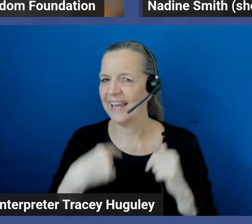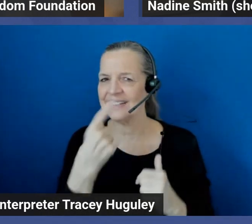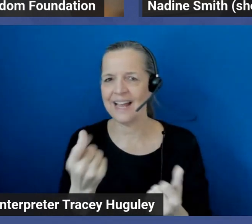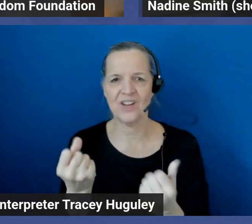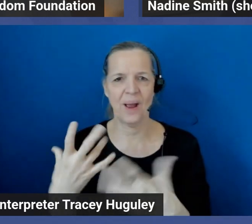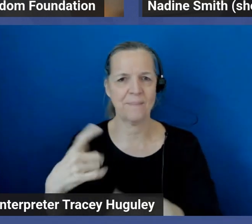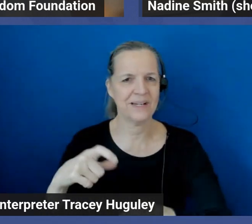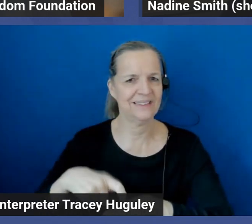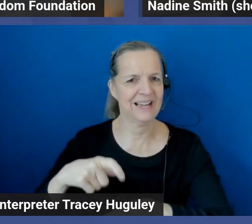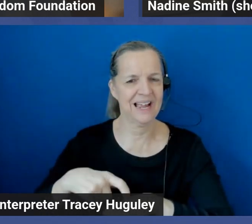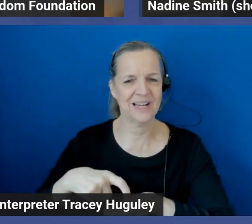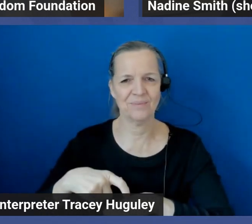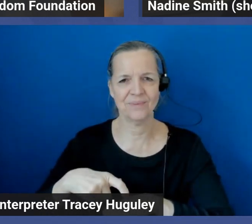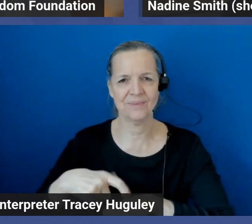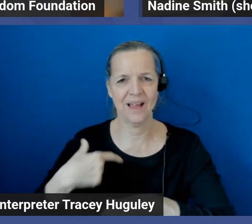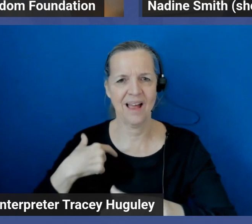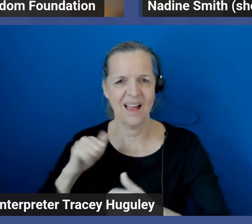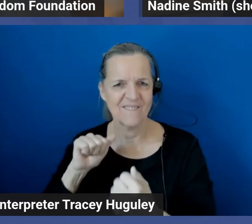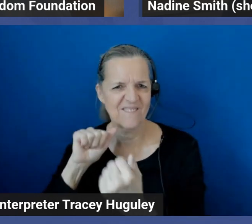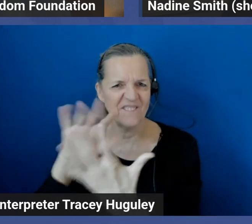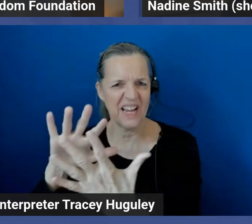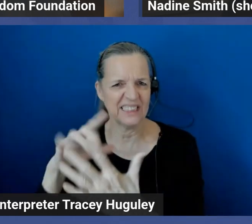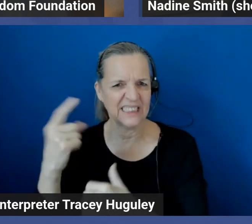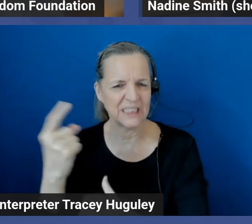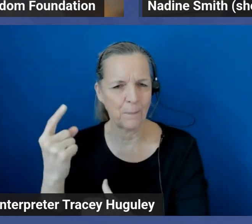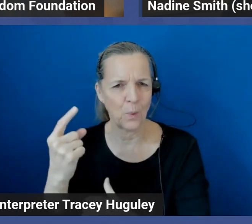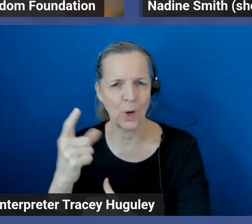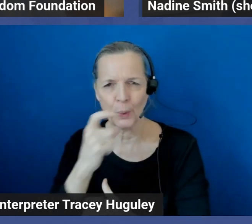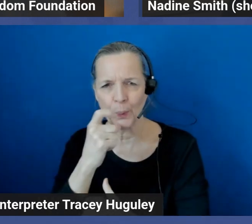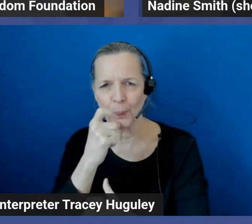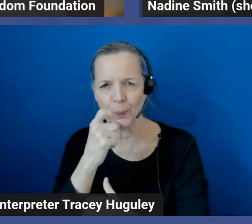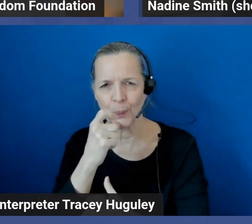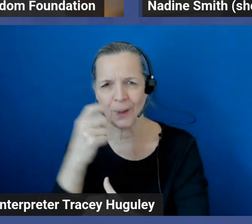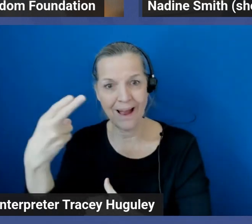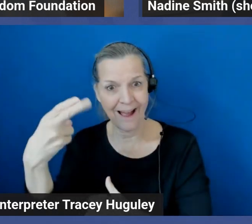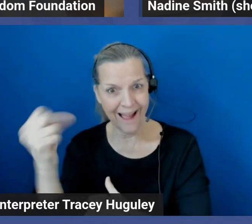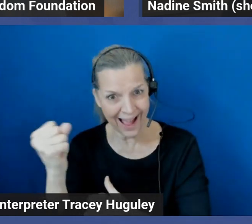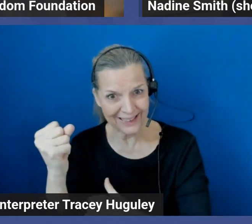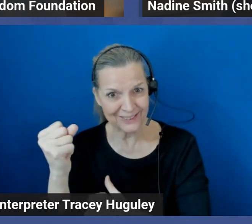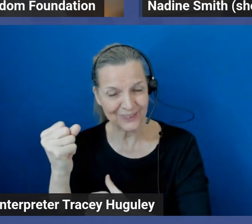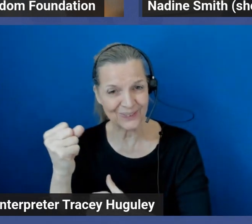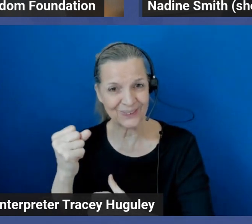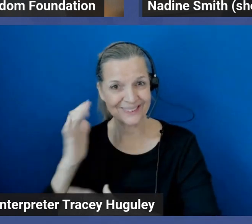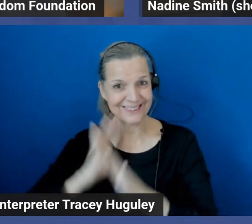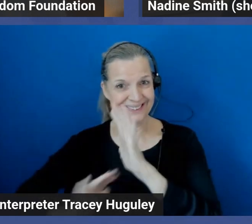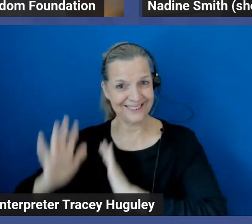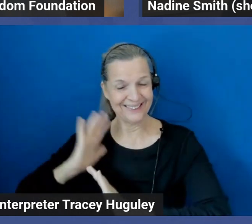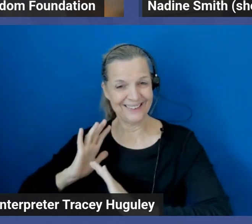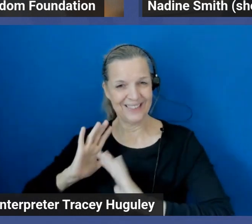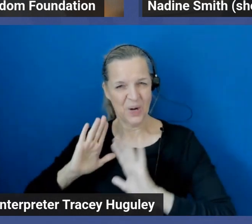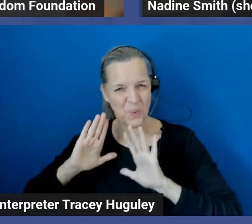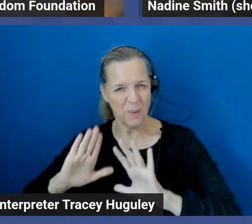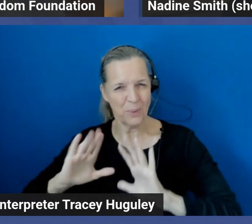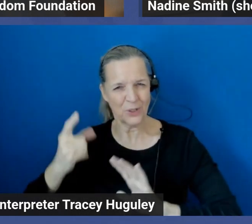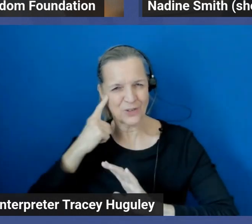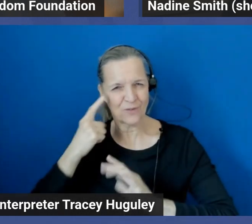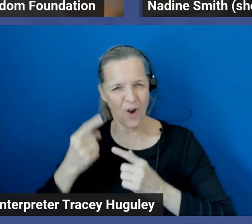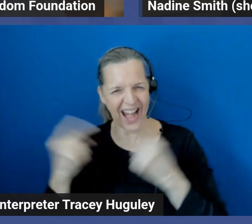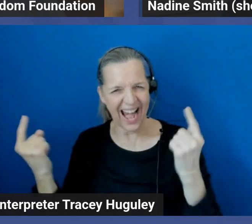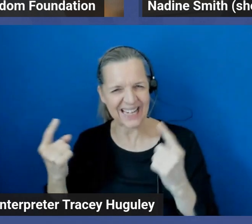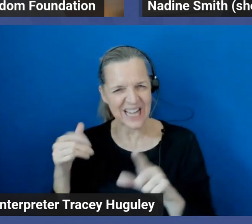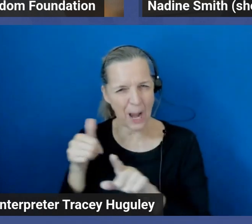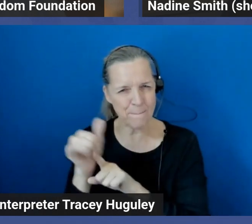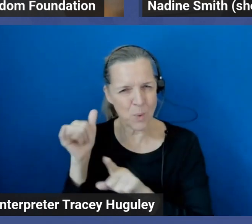times that I run into somebody who was in high school when we were pushing for a anti-bullying